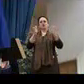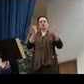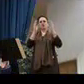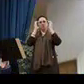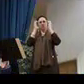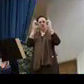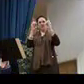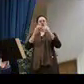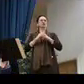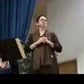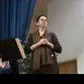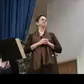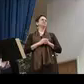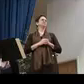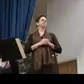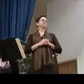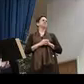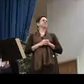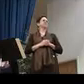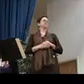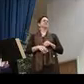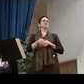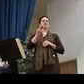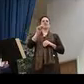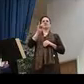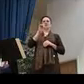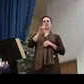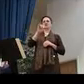Neil Joseph Fisher, Associate of Science, General